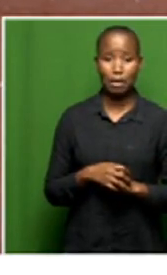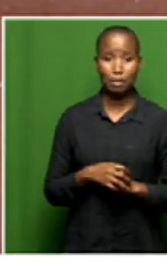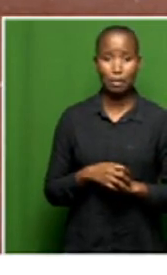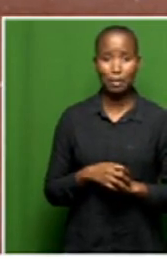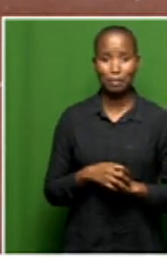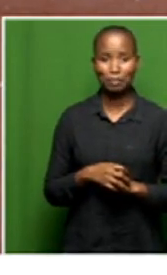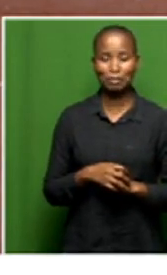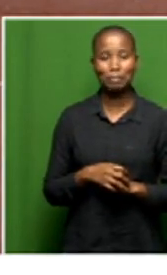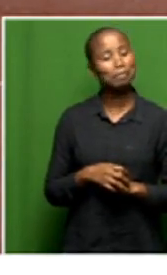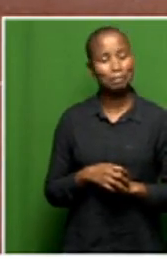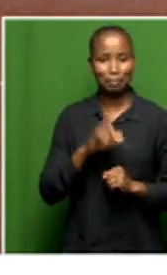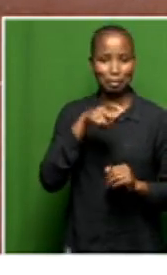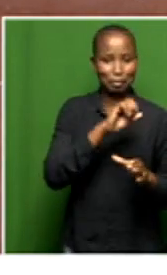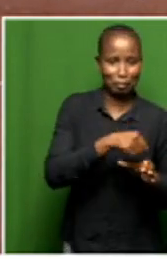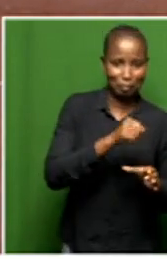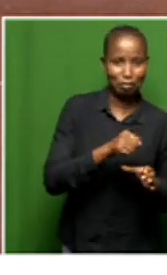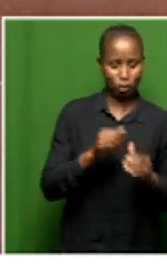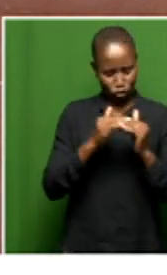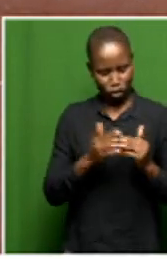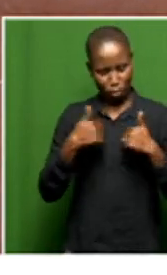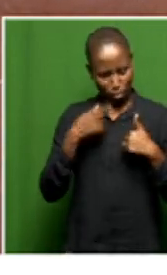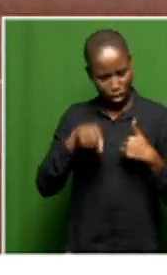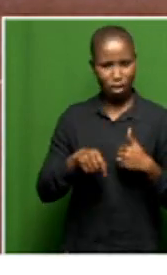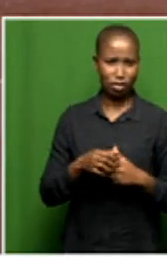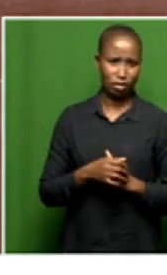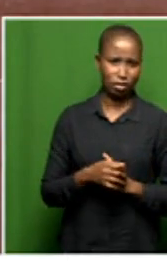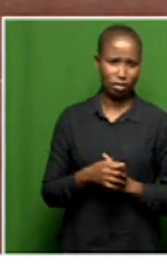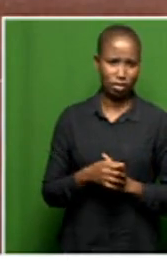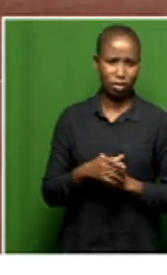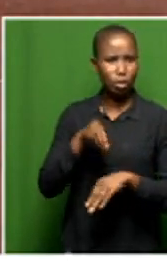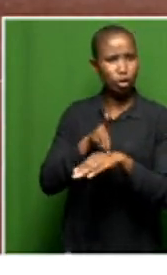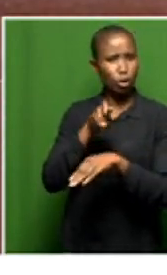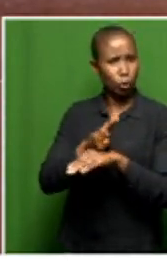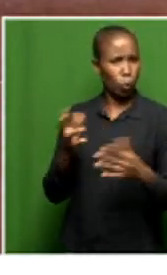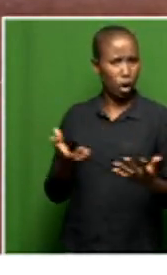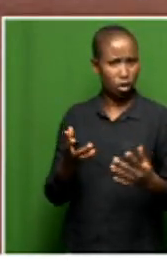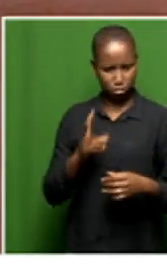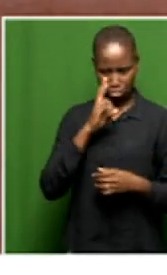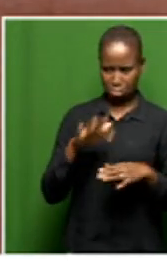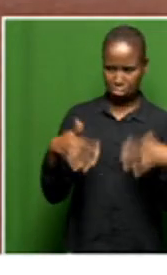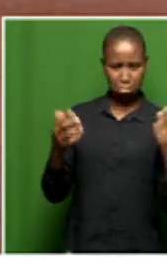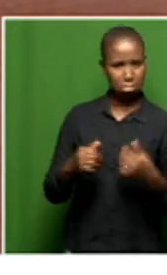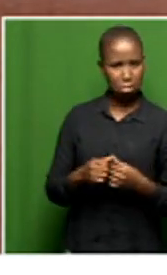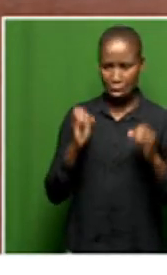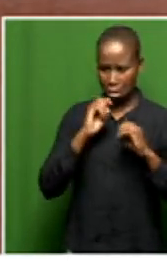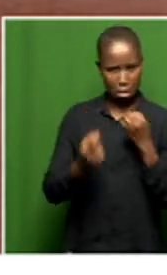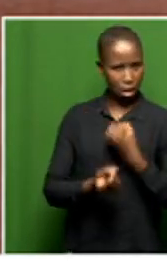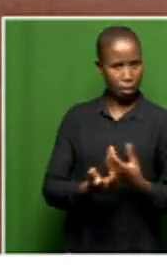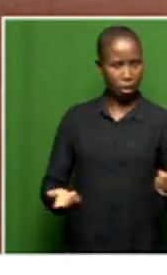They should be cooking and taking care of me. Where are the doctors? We don't see them. There's nothing